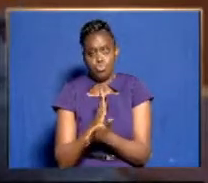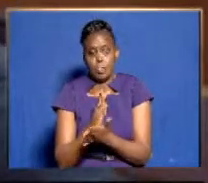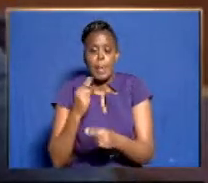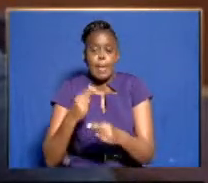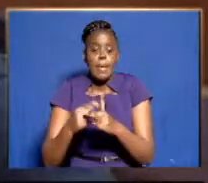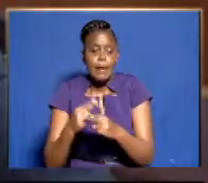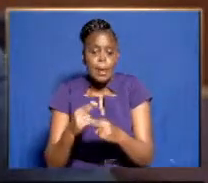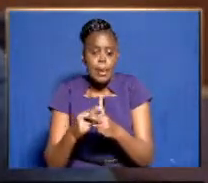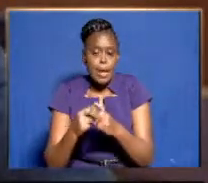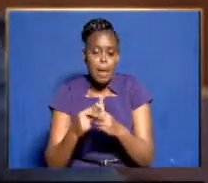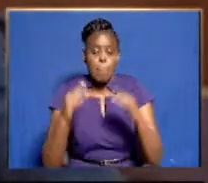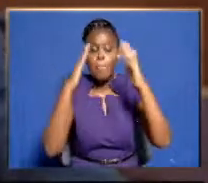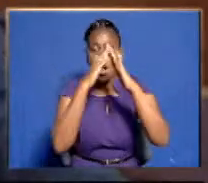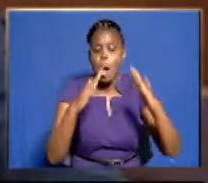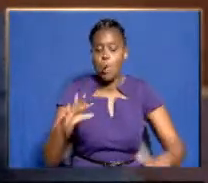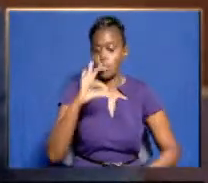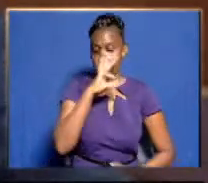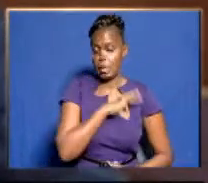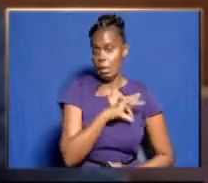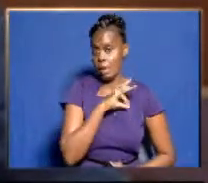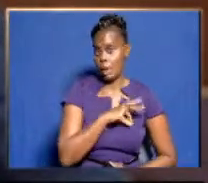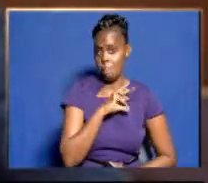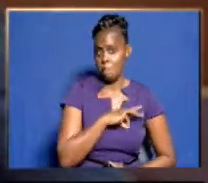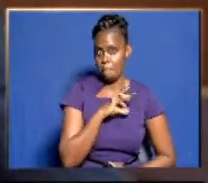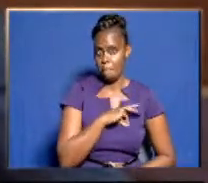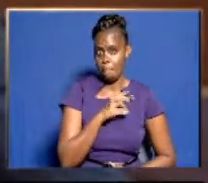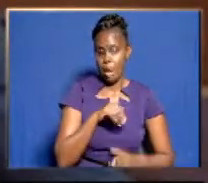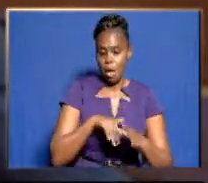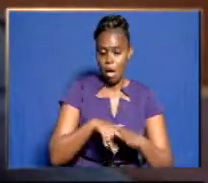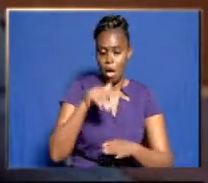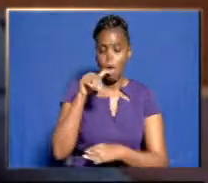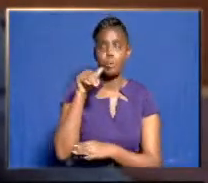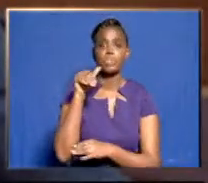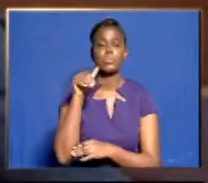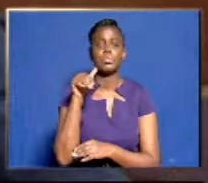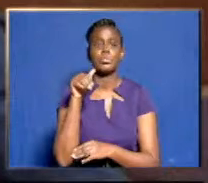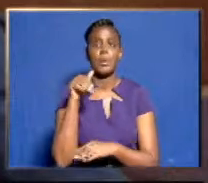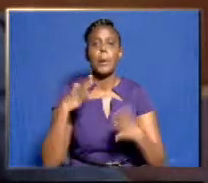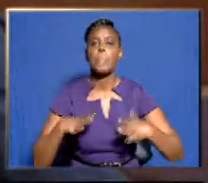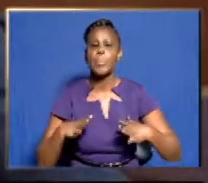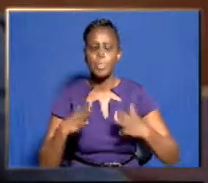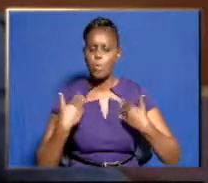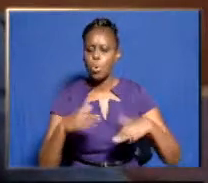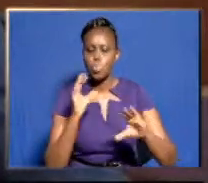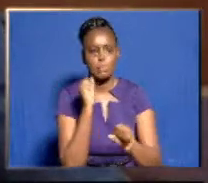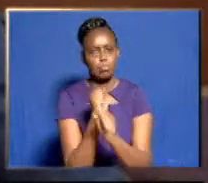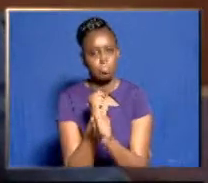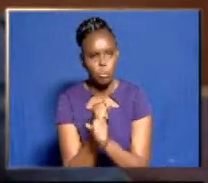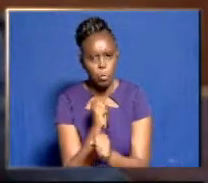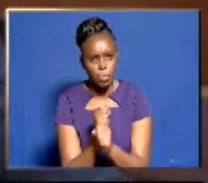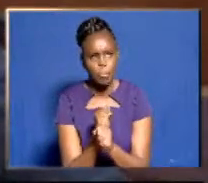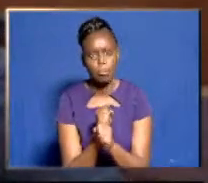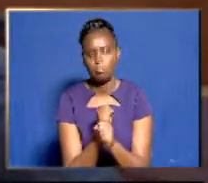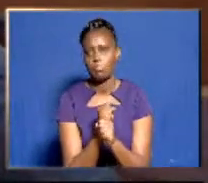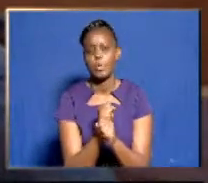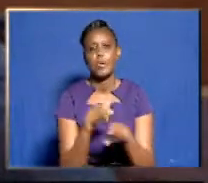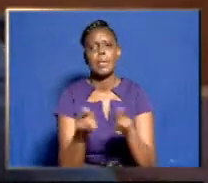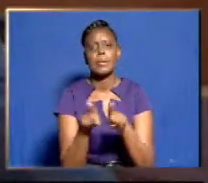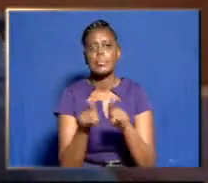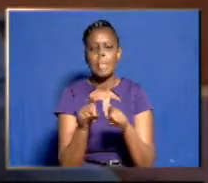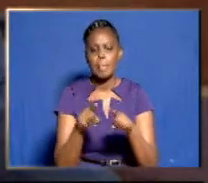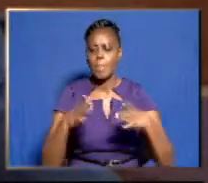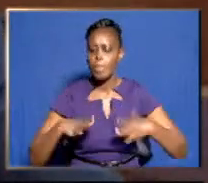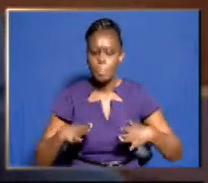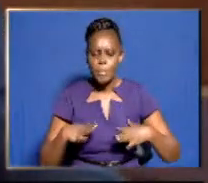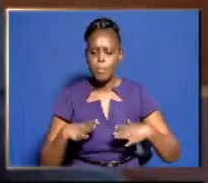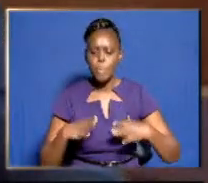household income has seriously been eroded as a result of people losing their jobs, as a result of people losing